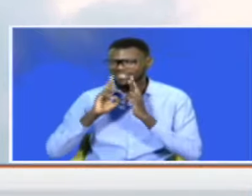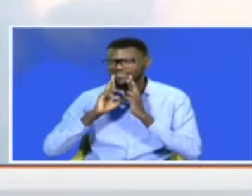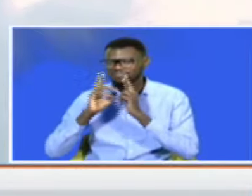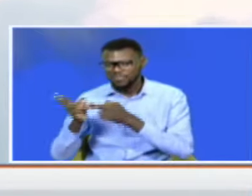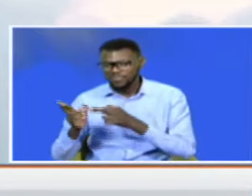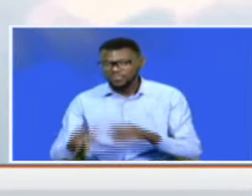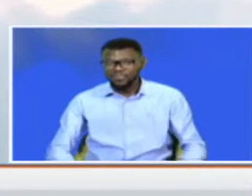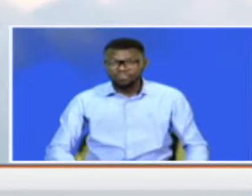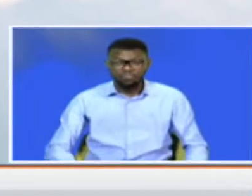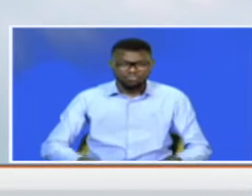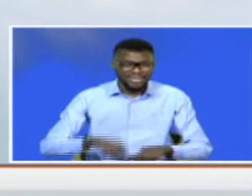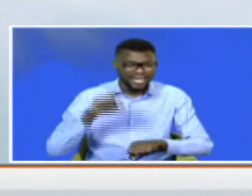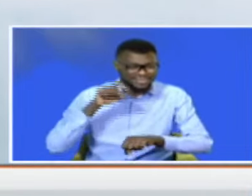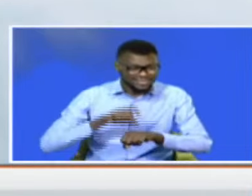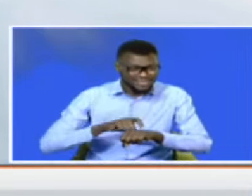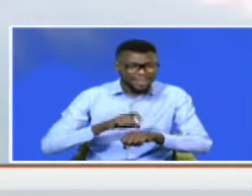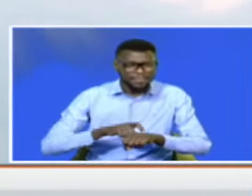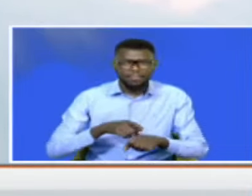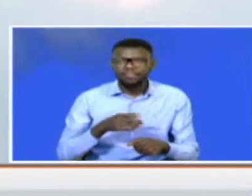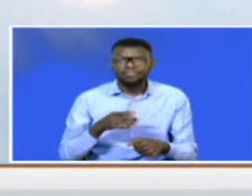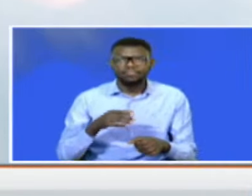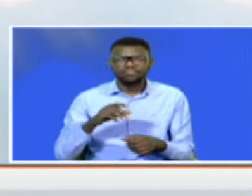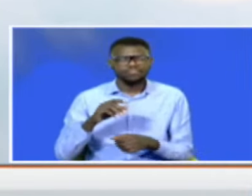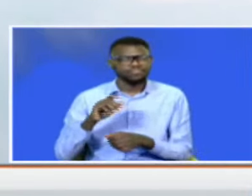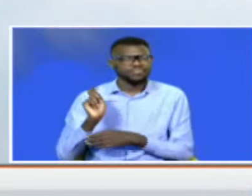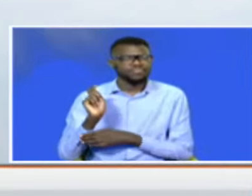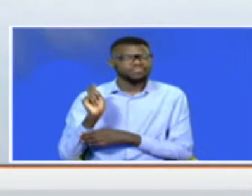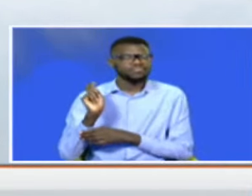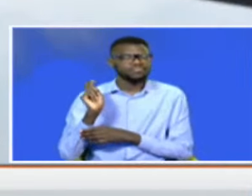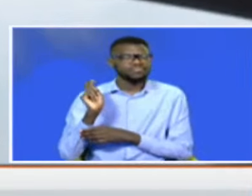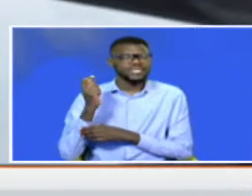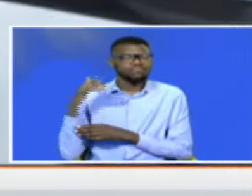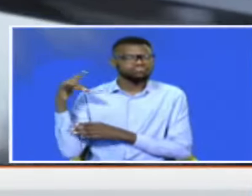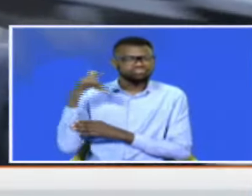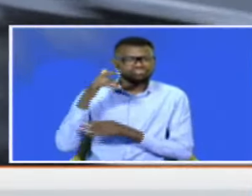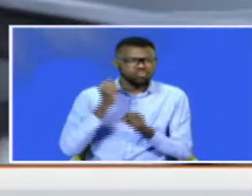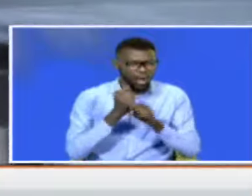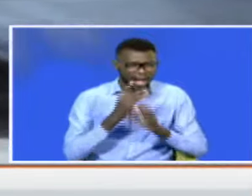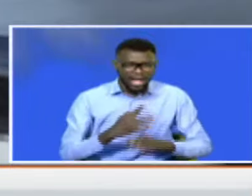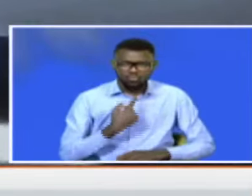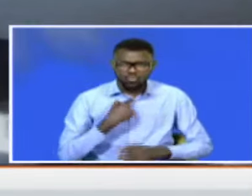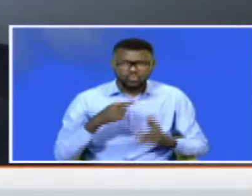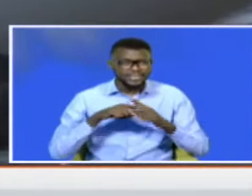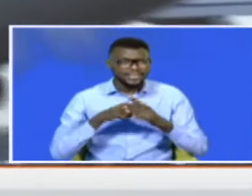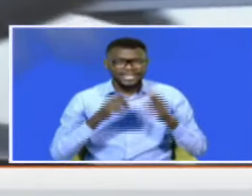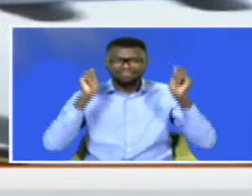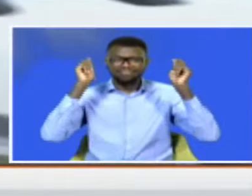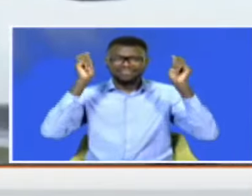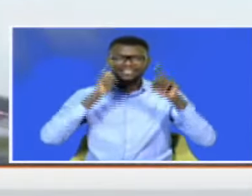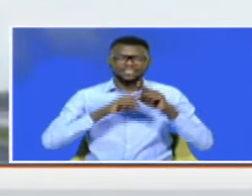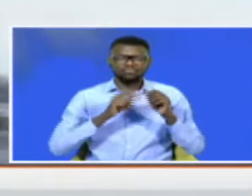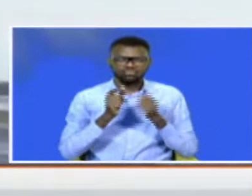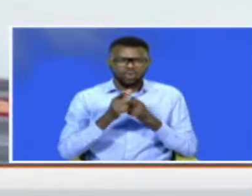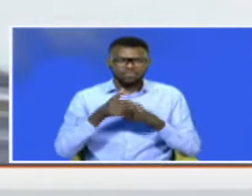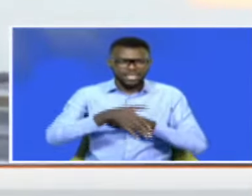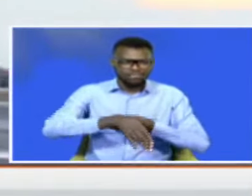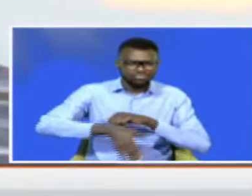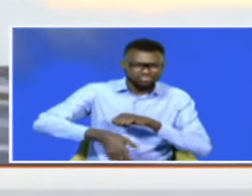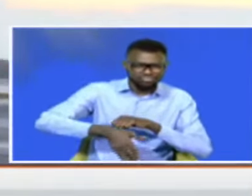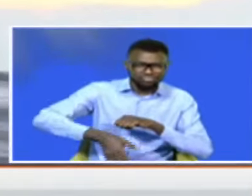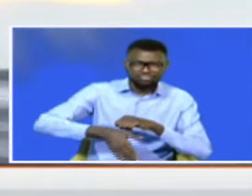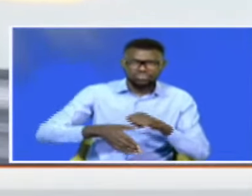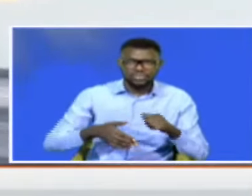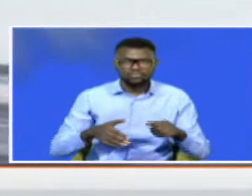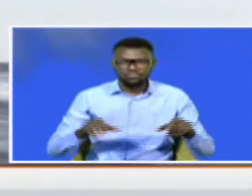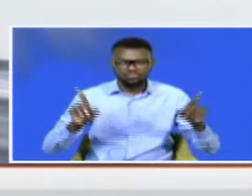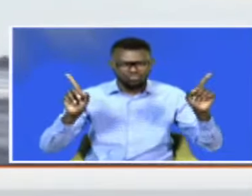Once the Kenya Aviation Workers Union commenced their industrial action at midnight at JKIA, flight cancellations